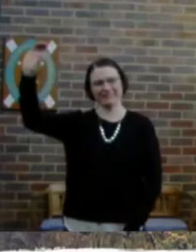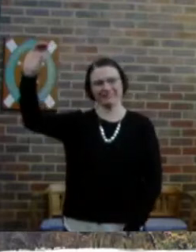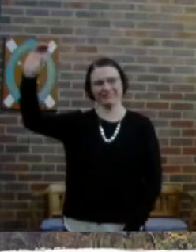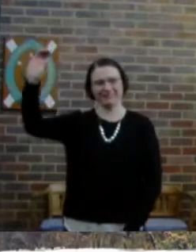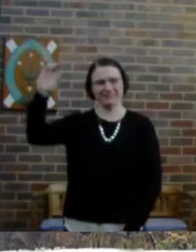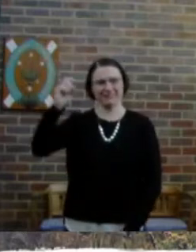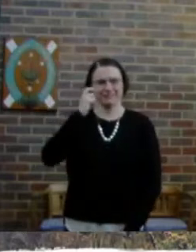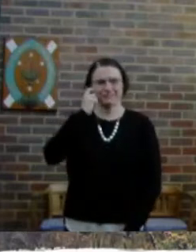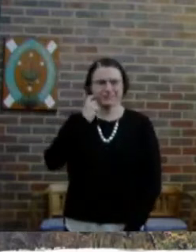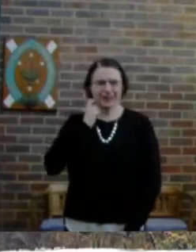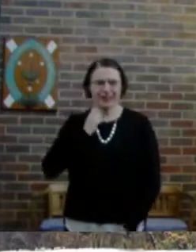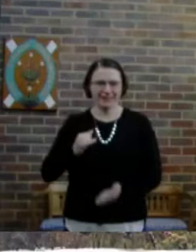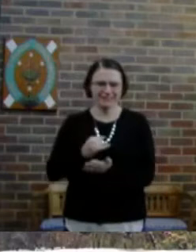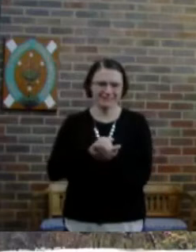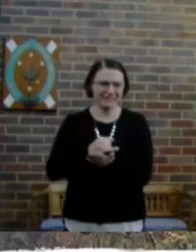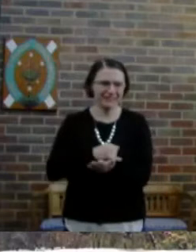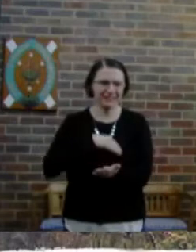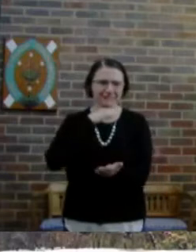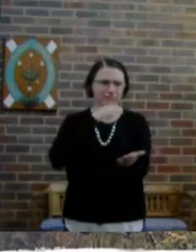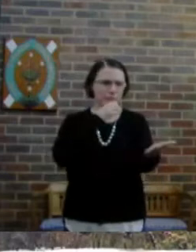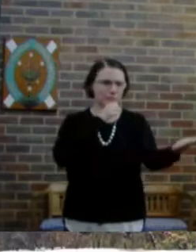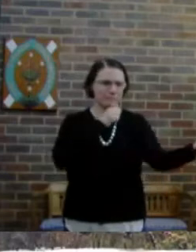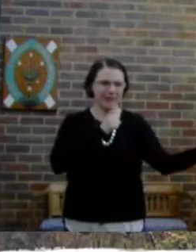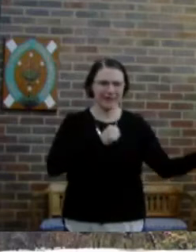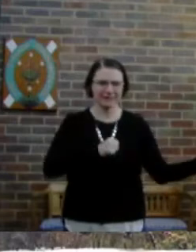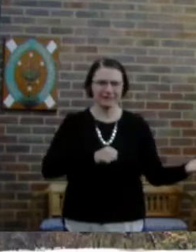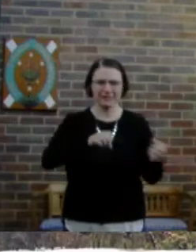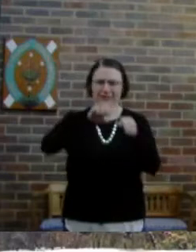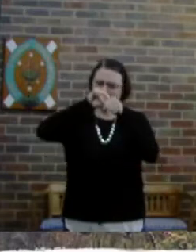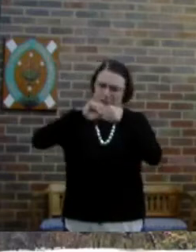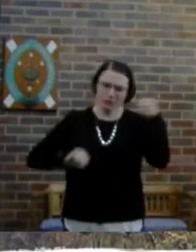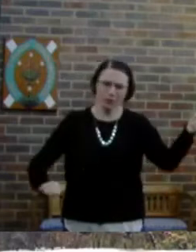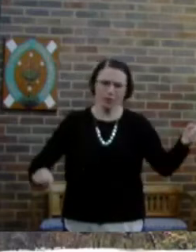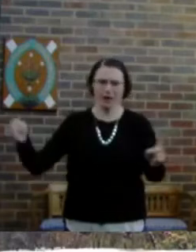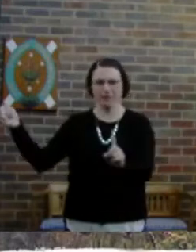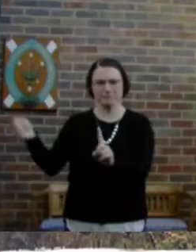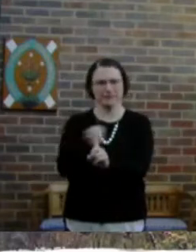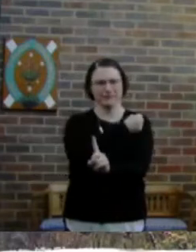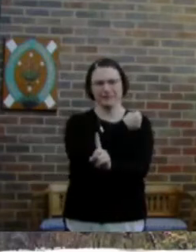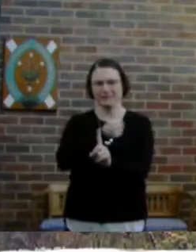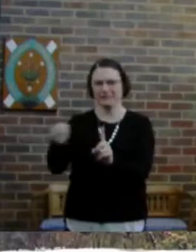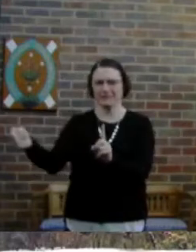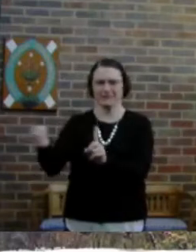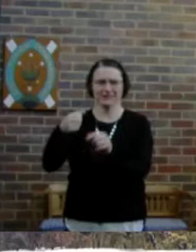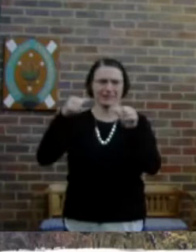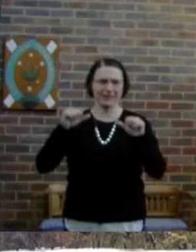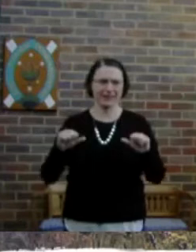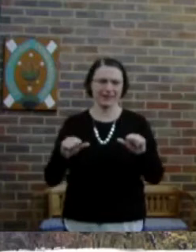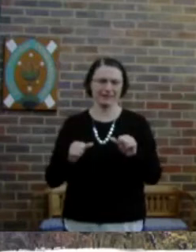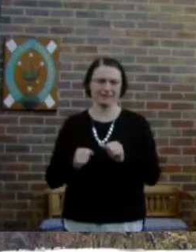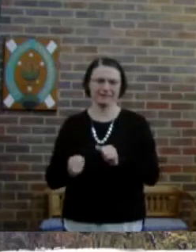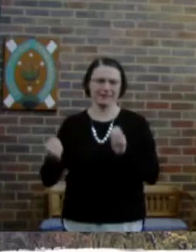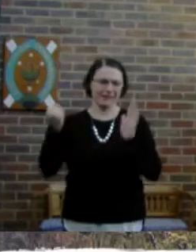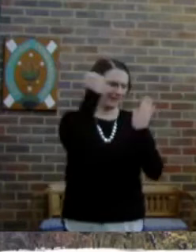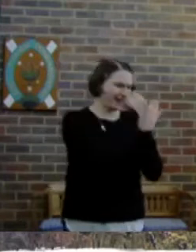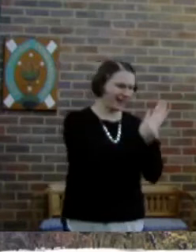Tried by sinful men Torn and beaten then